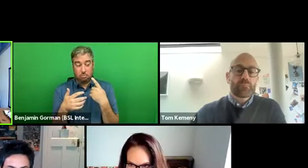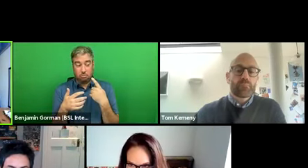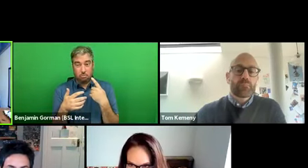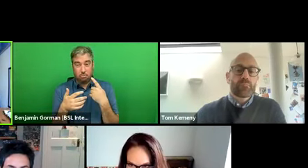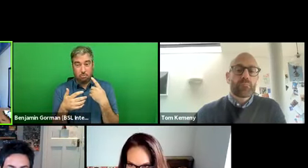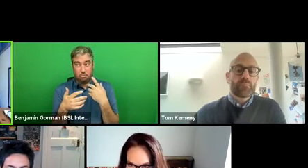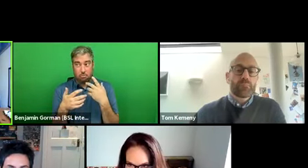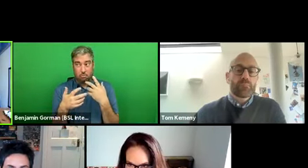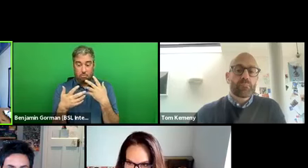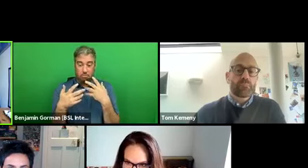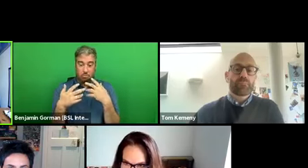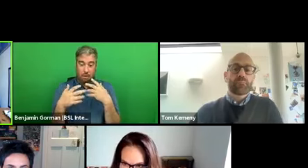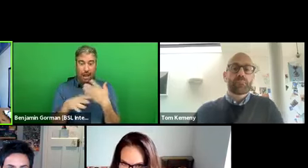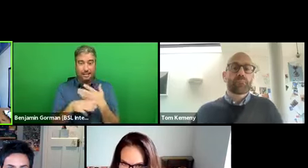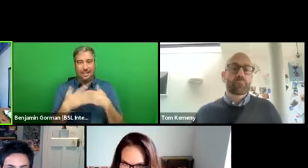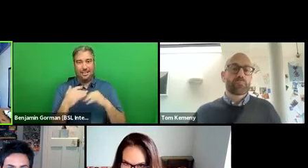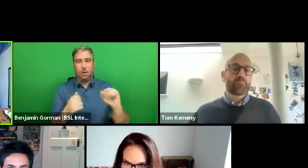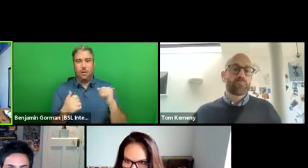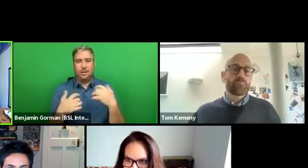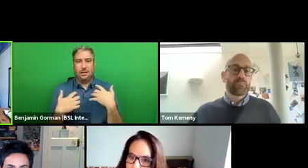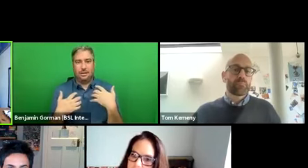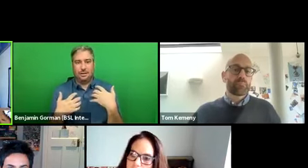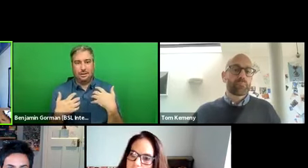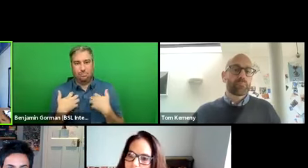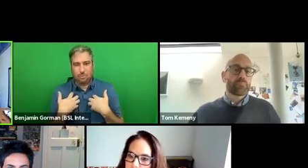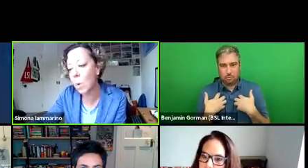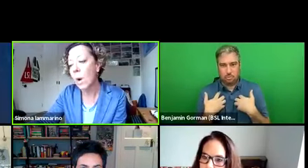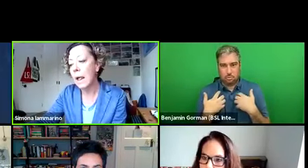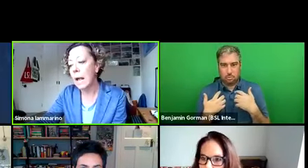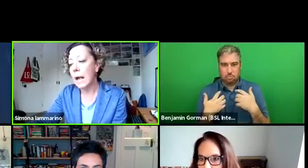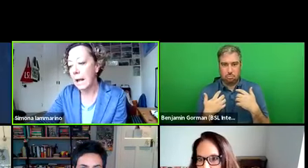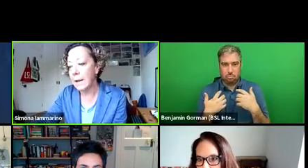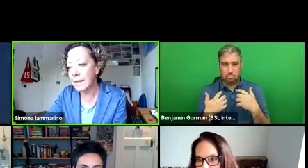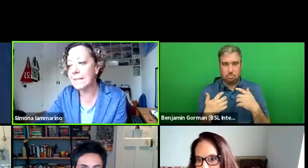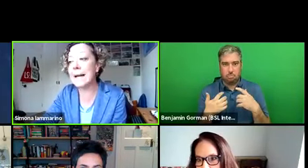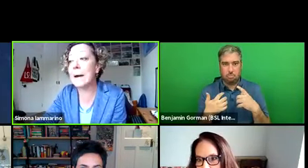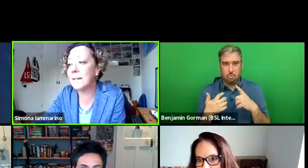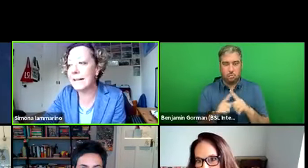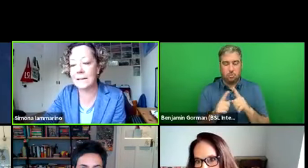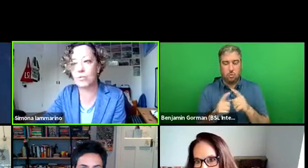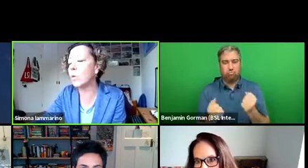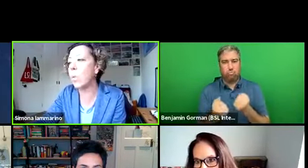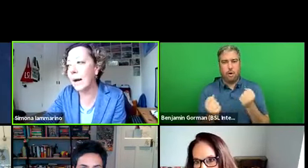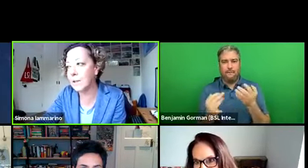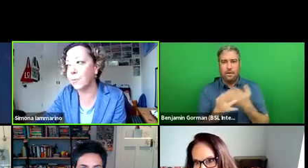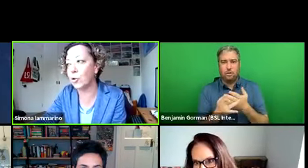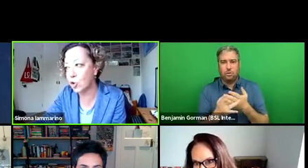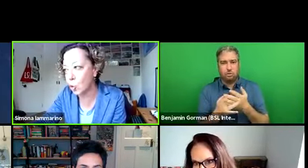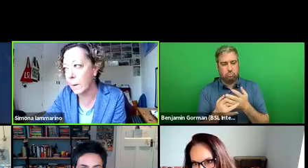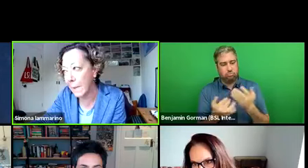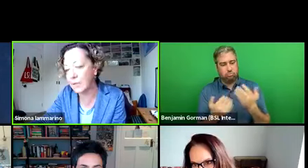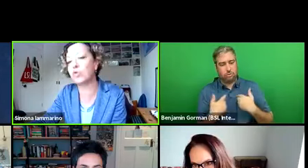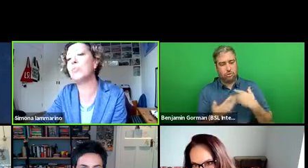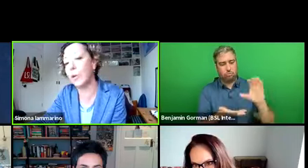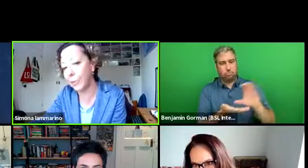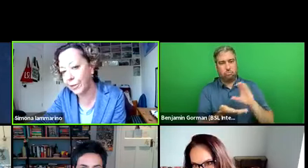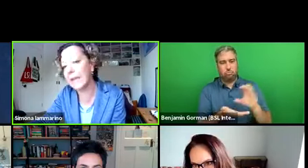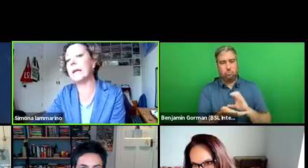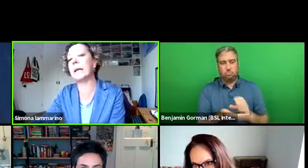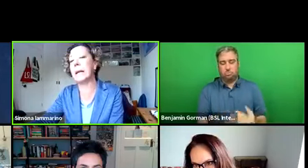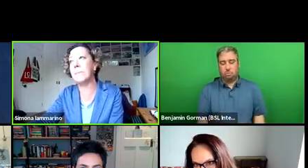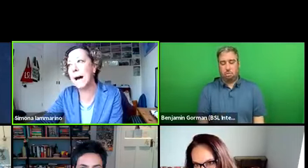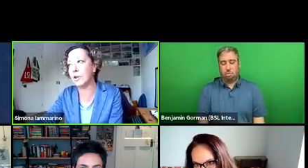against their own source of richness. So it's something that requires for sure much